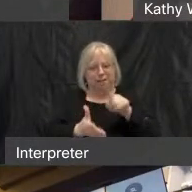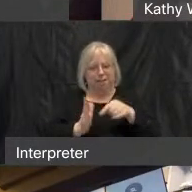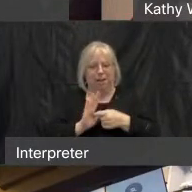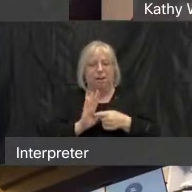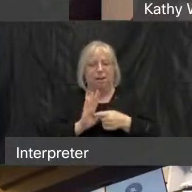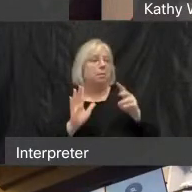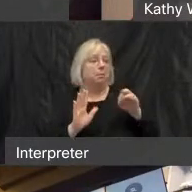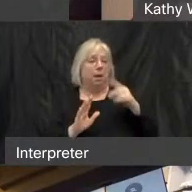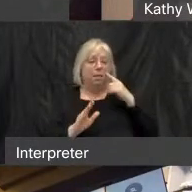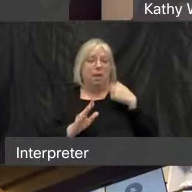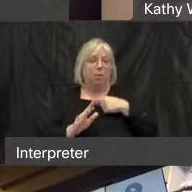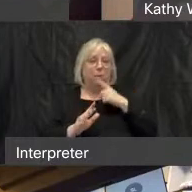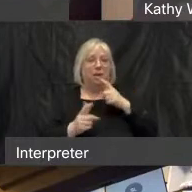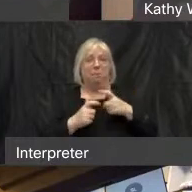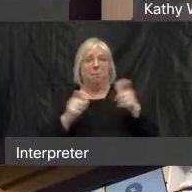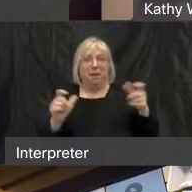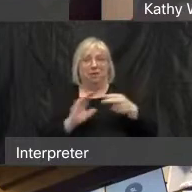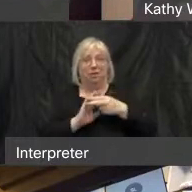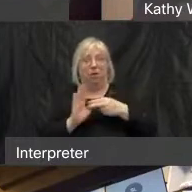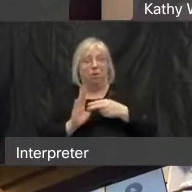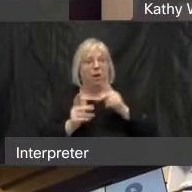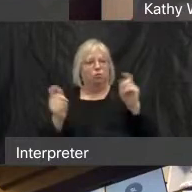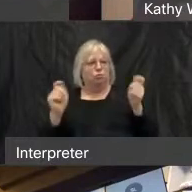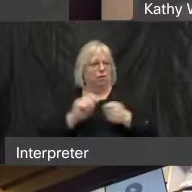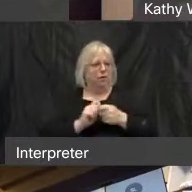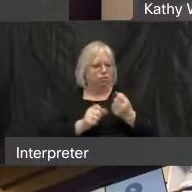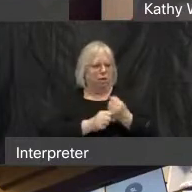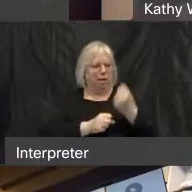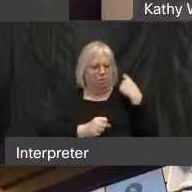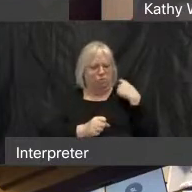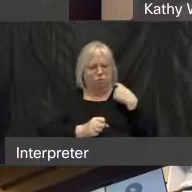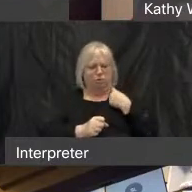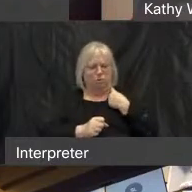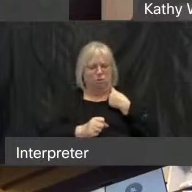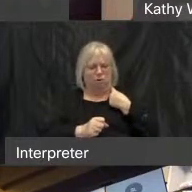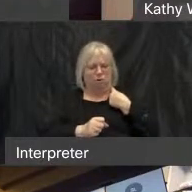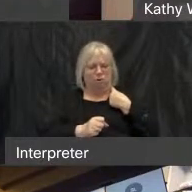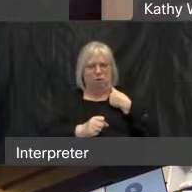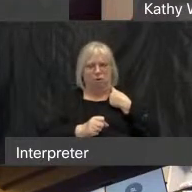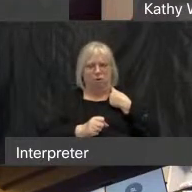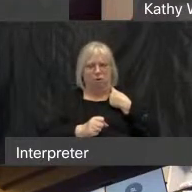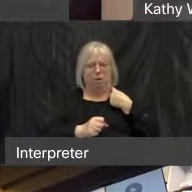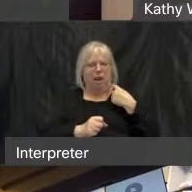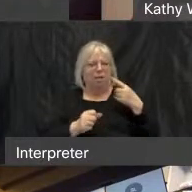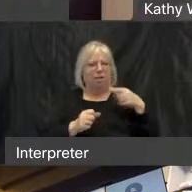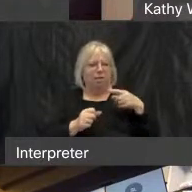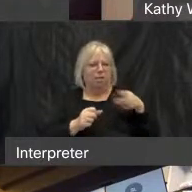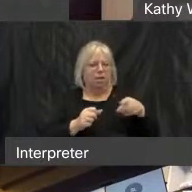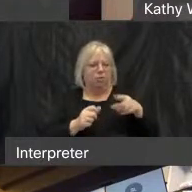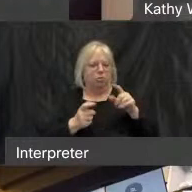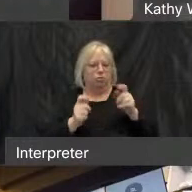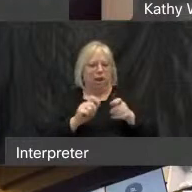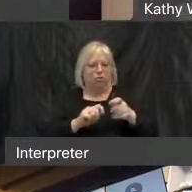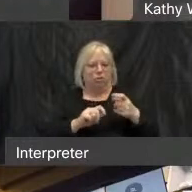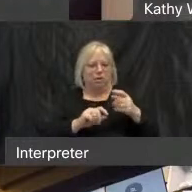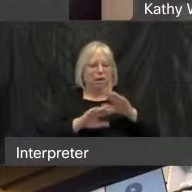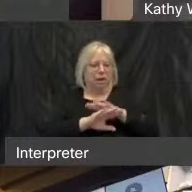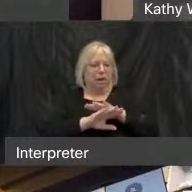just did a big zoning revision last year, and those changes hadn't changed